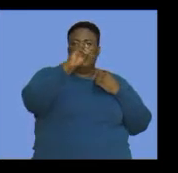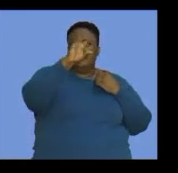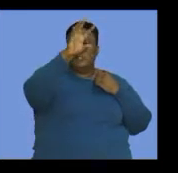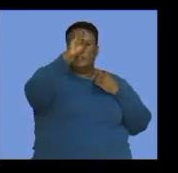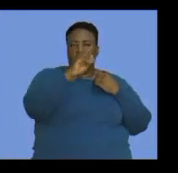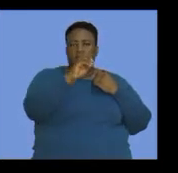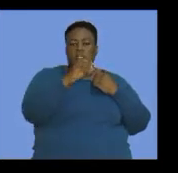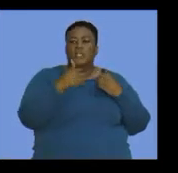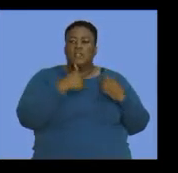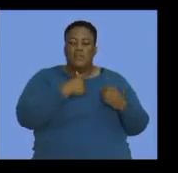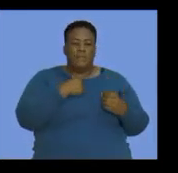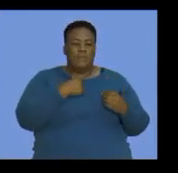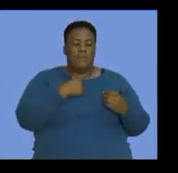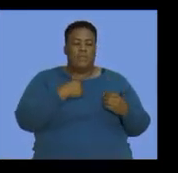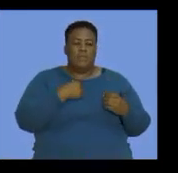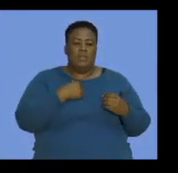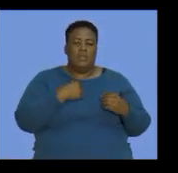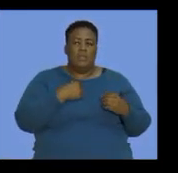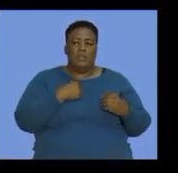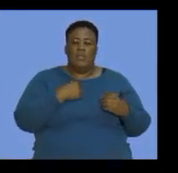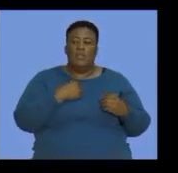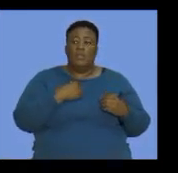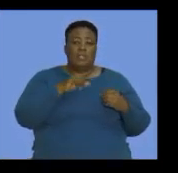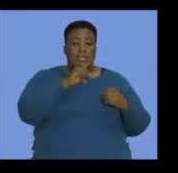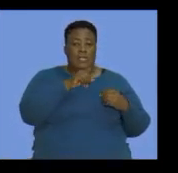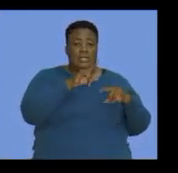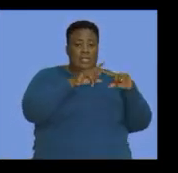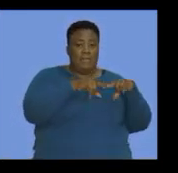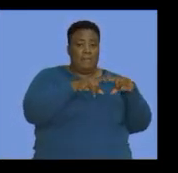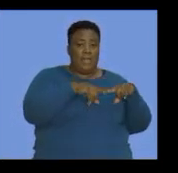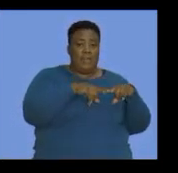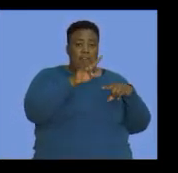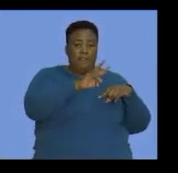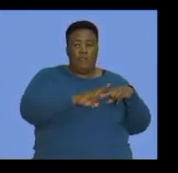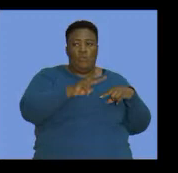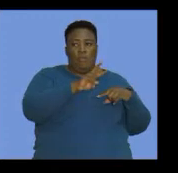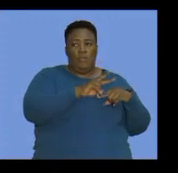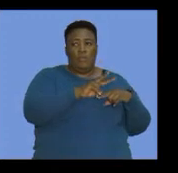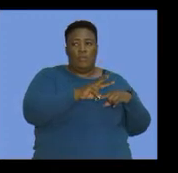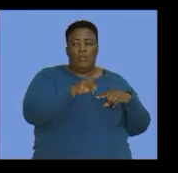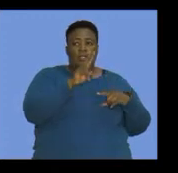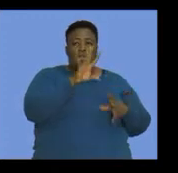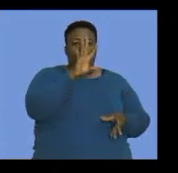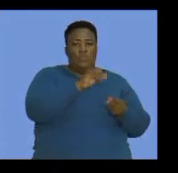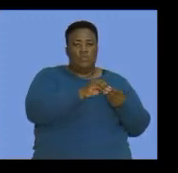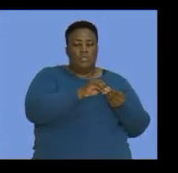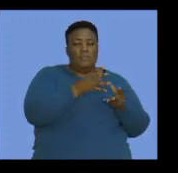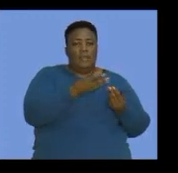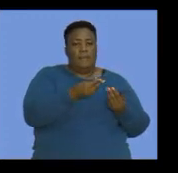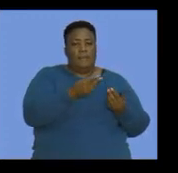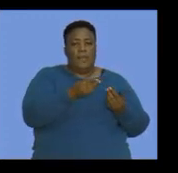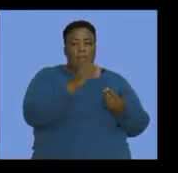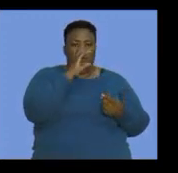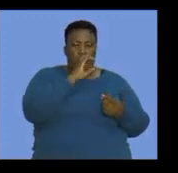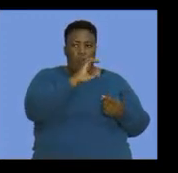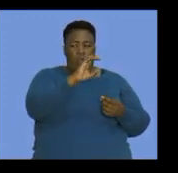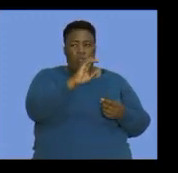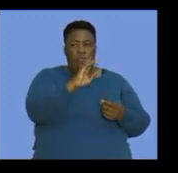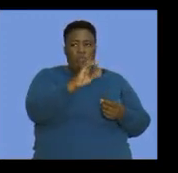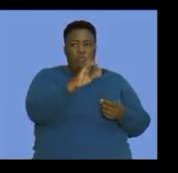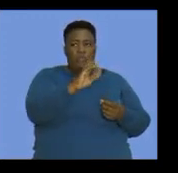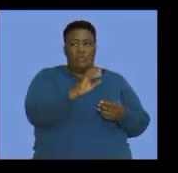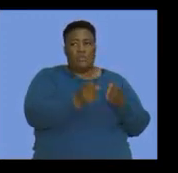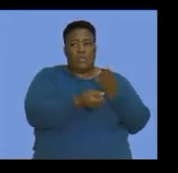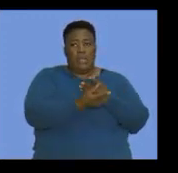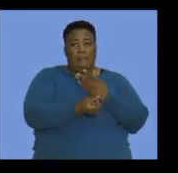to 250, and I've labeled this as my dependent variable, and in this case it is the total number of